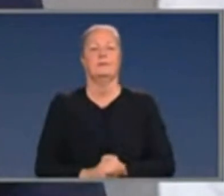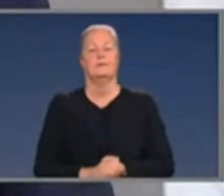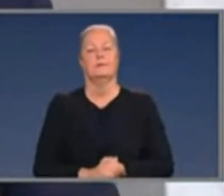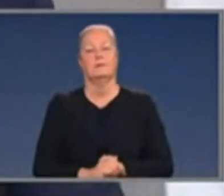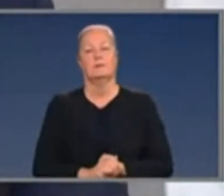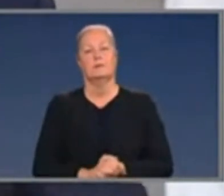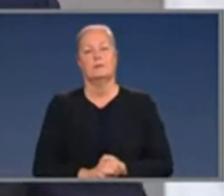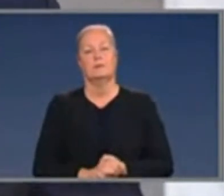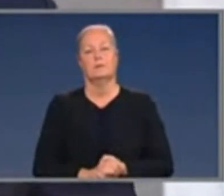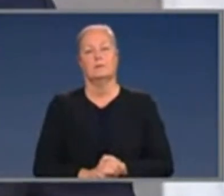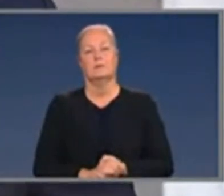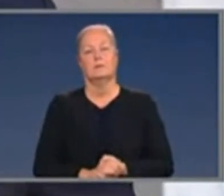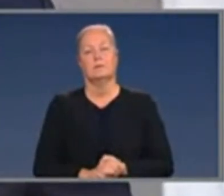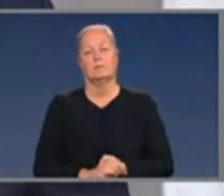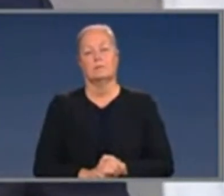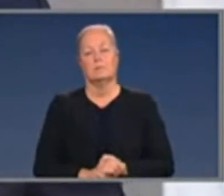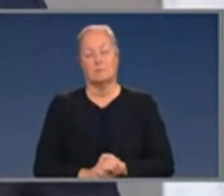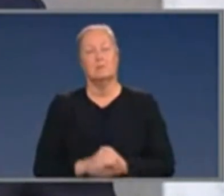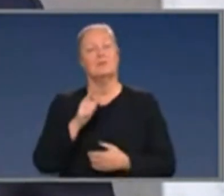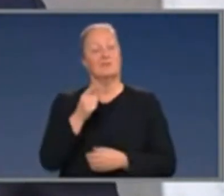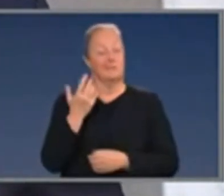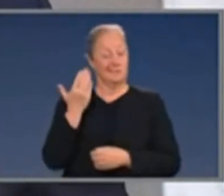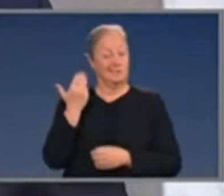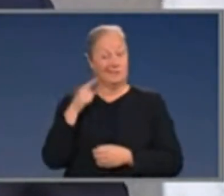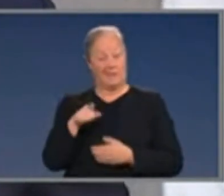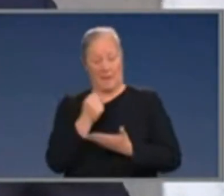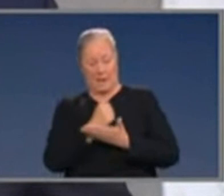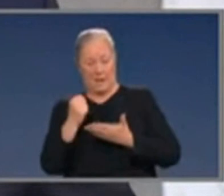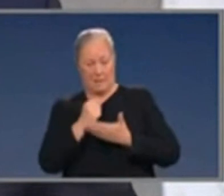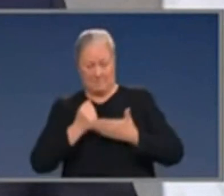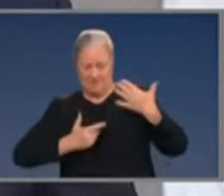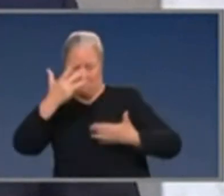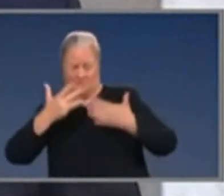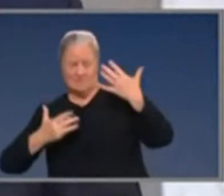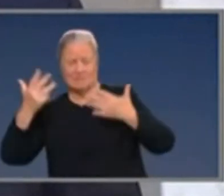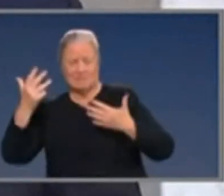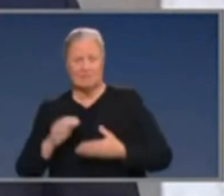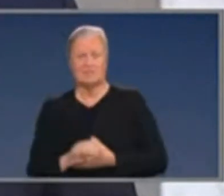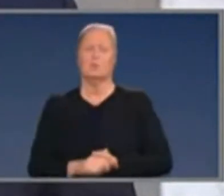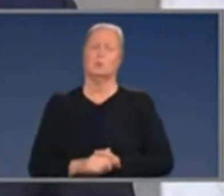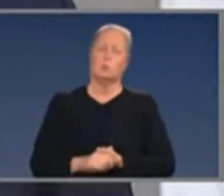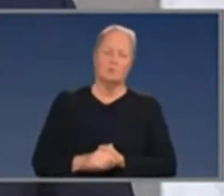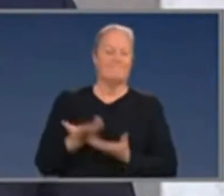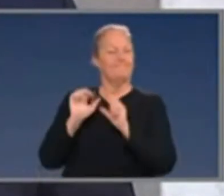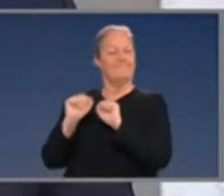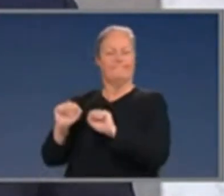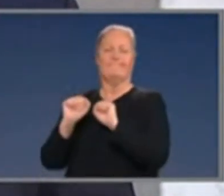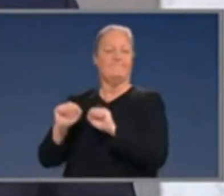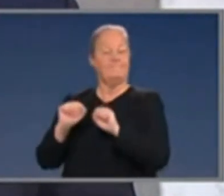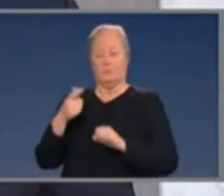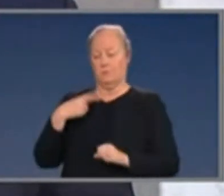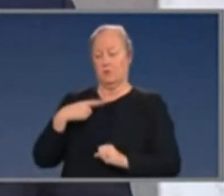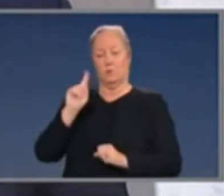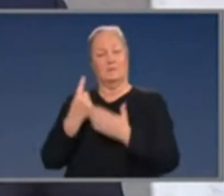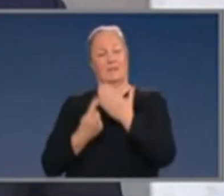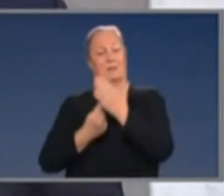Well, look, these most recent numbers are, I think, quite unique to the rather extraordinary